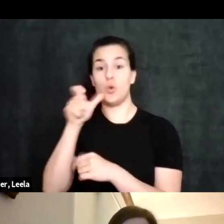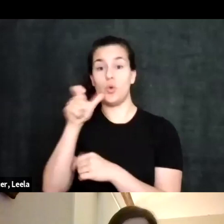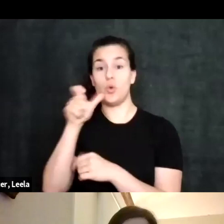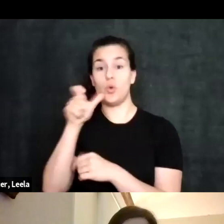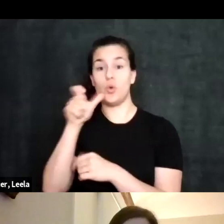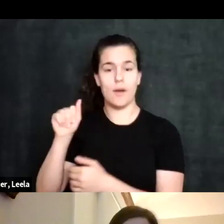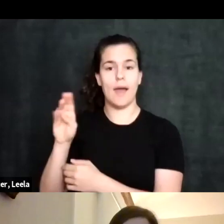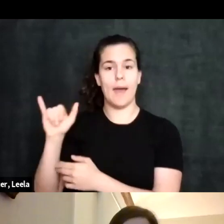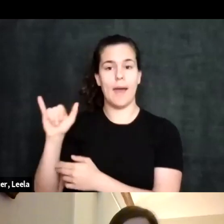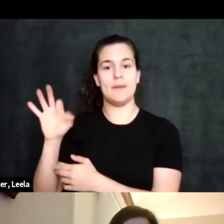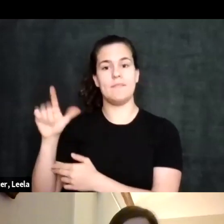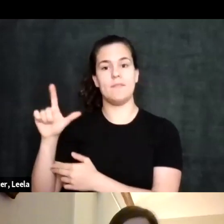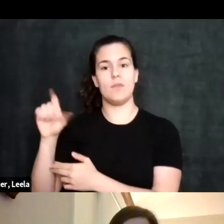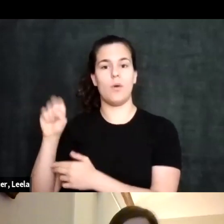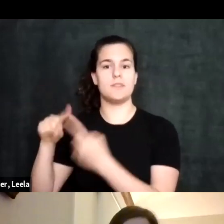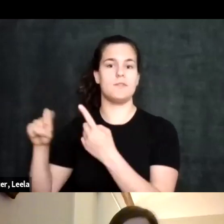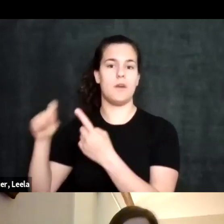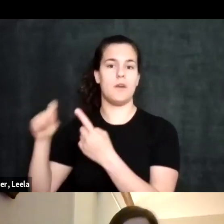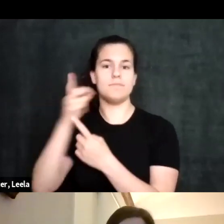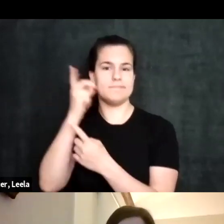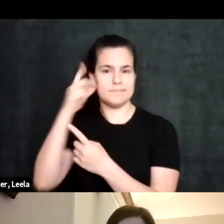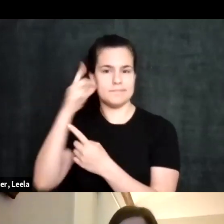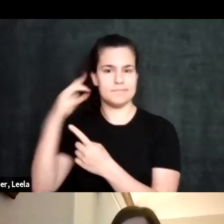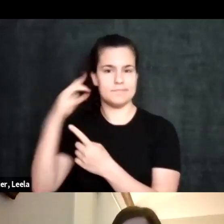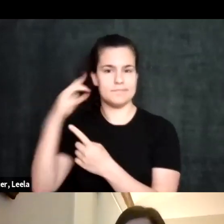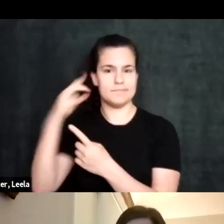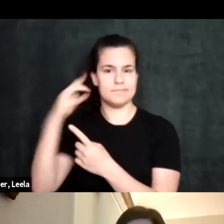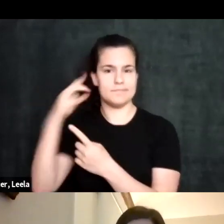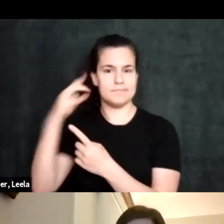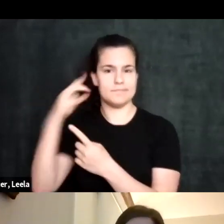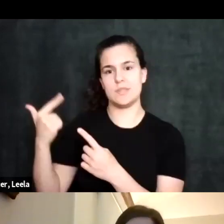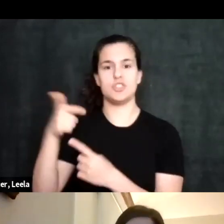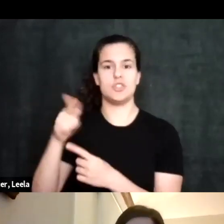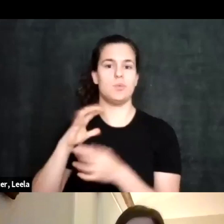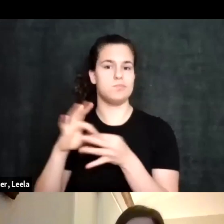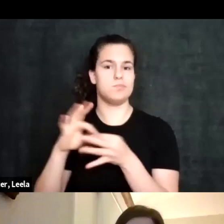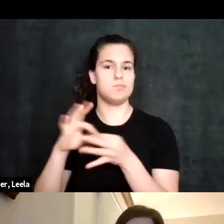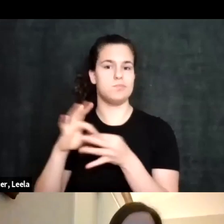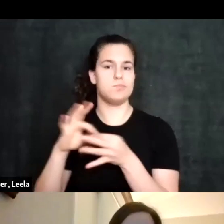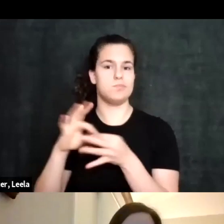going to give you guys a presentation today. So.